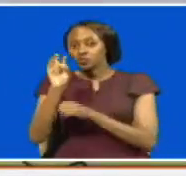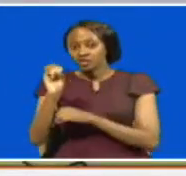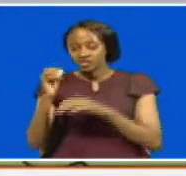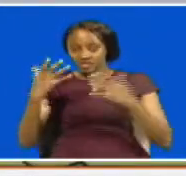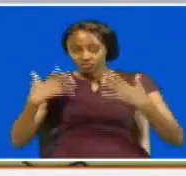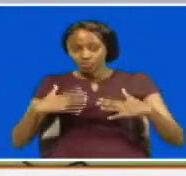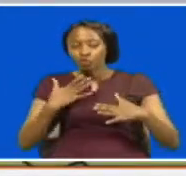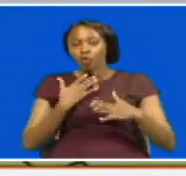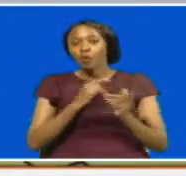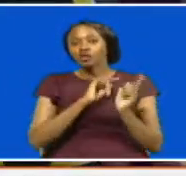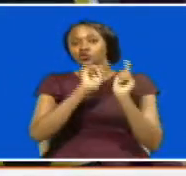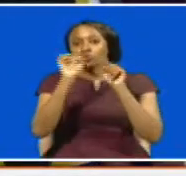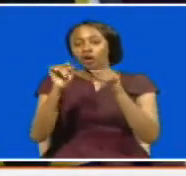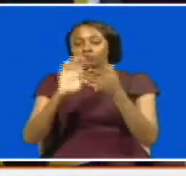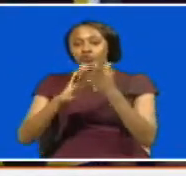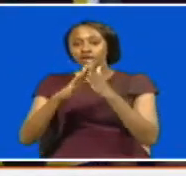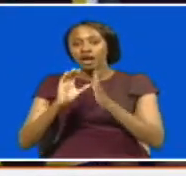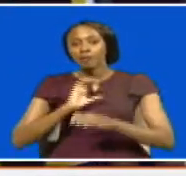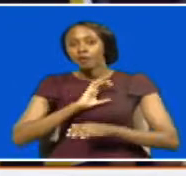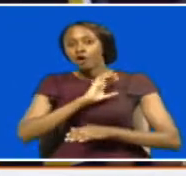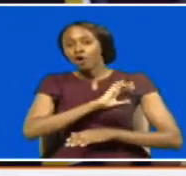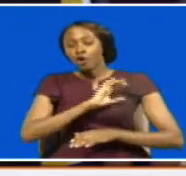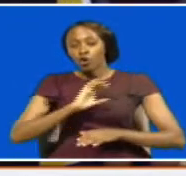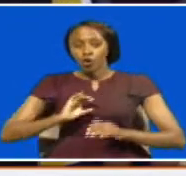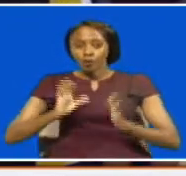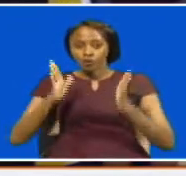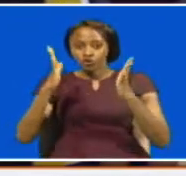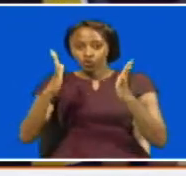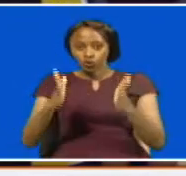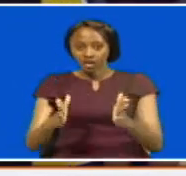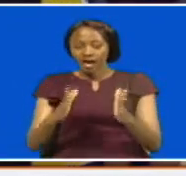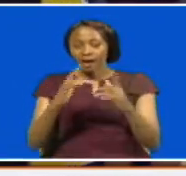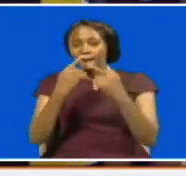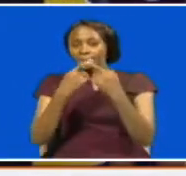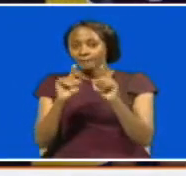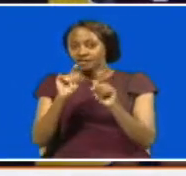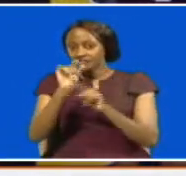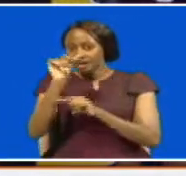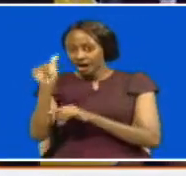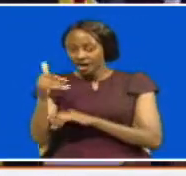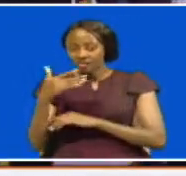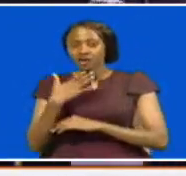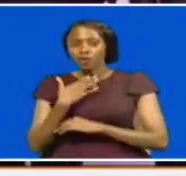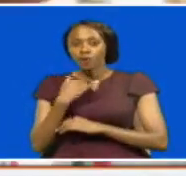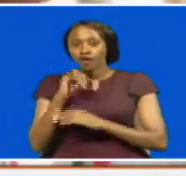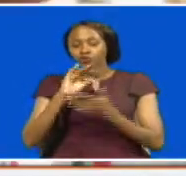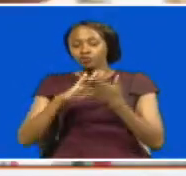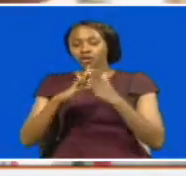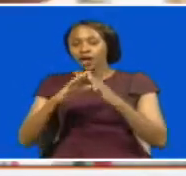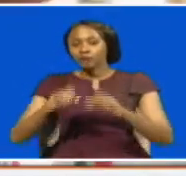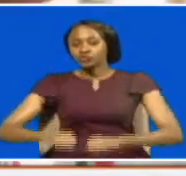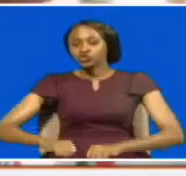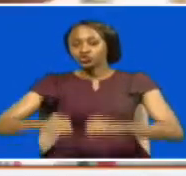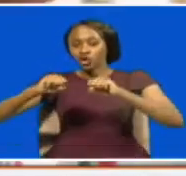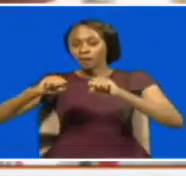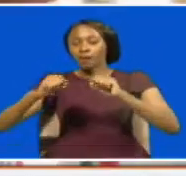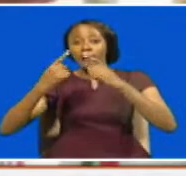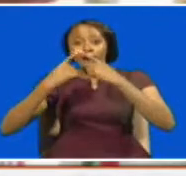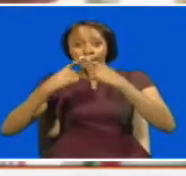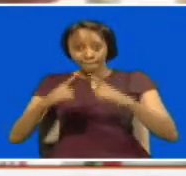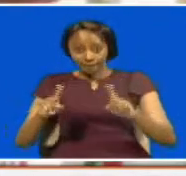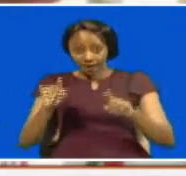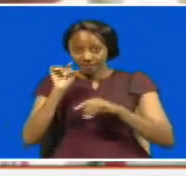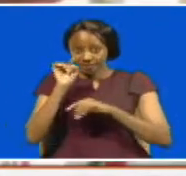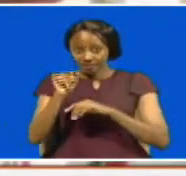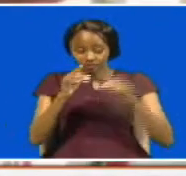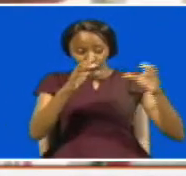six IBC commissioners and 25 throwing their hats in the ring for the electoral body's chairmanship. The current bipartisan